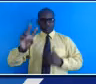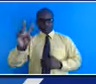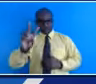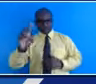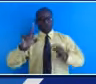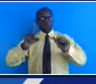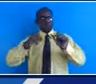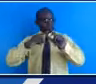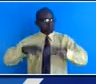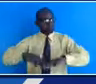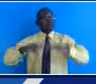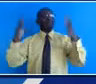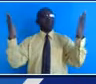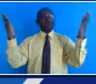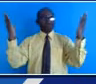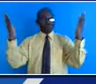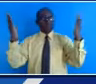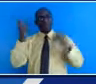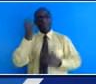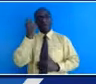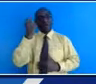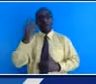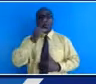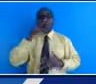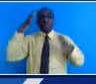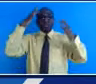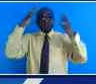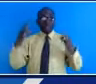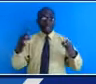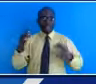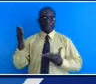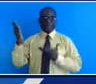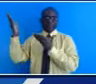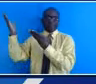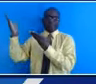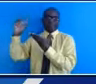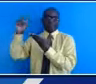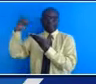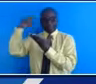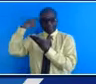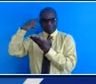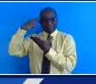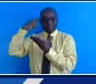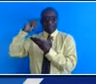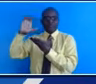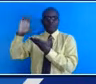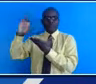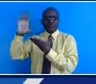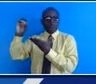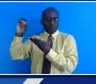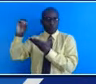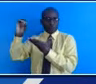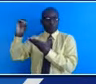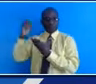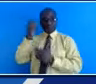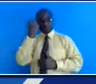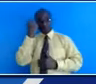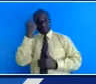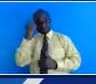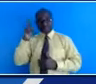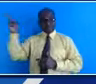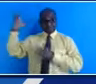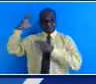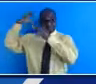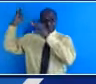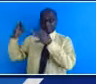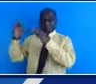used gubernatorial executive authority to shut down a wide range of business activities, identified